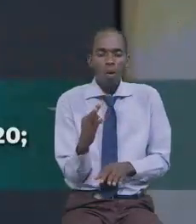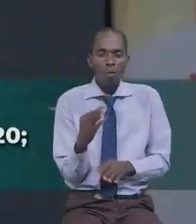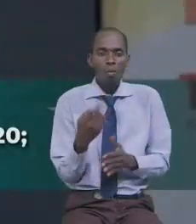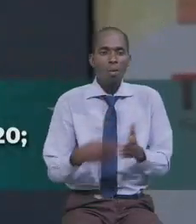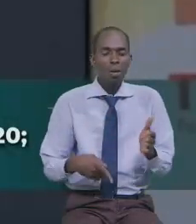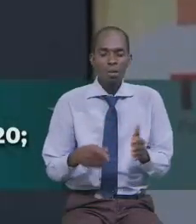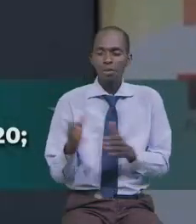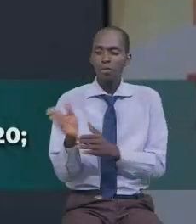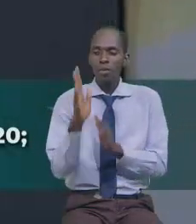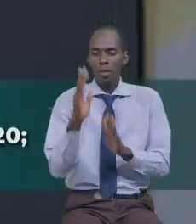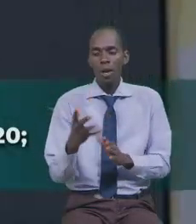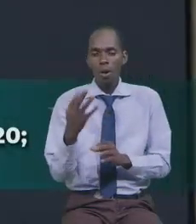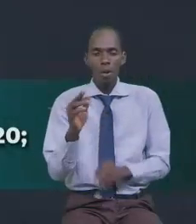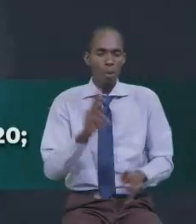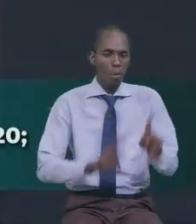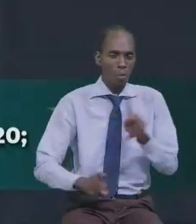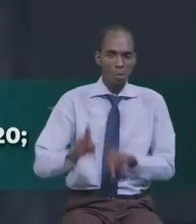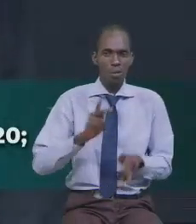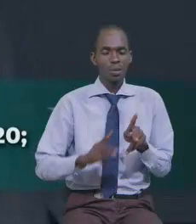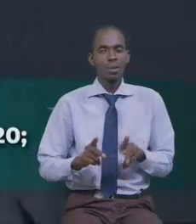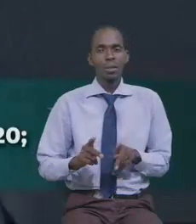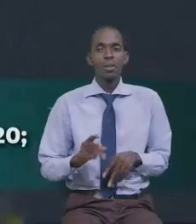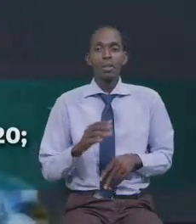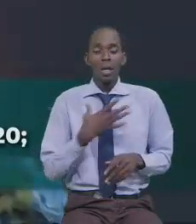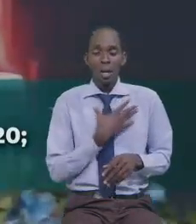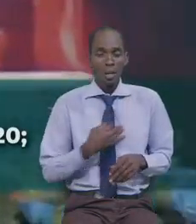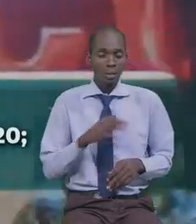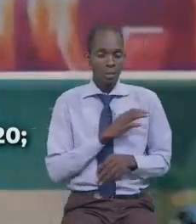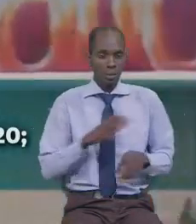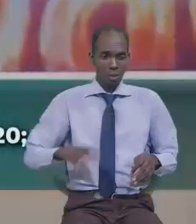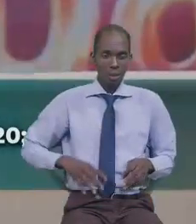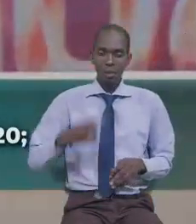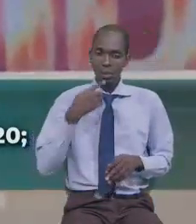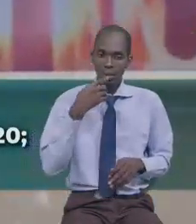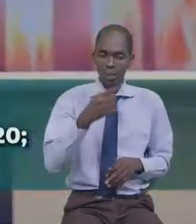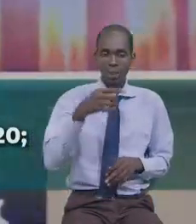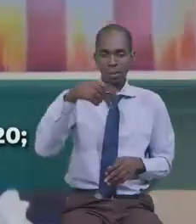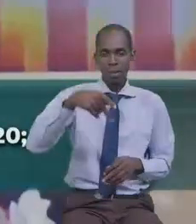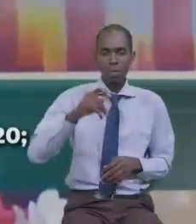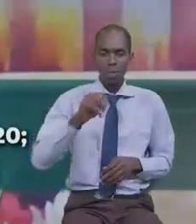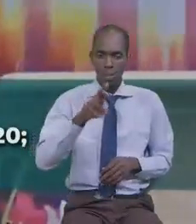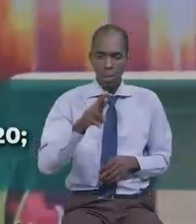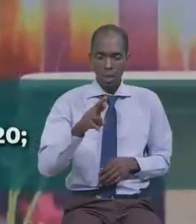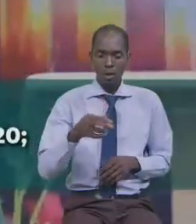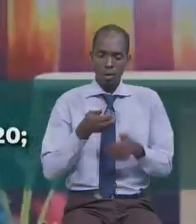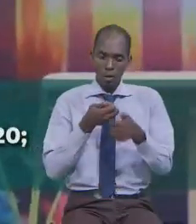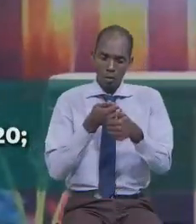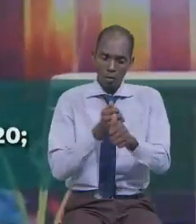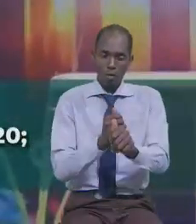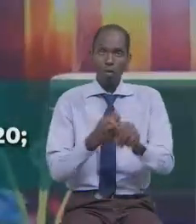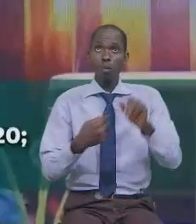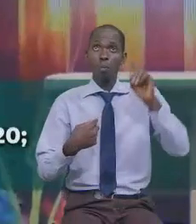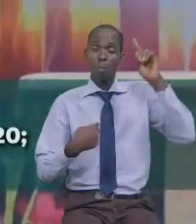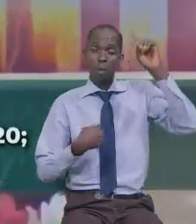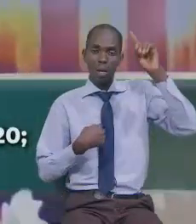that Peter was a fisherman. But he still said, follow me, and I will make you.